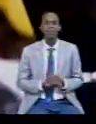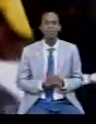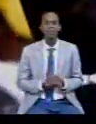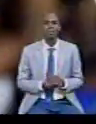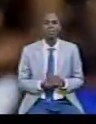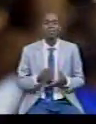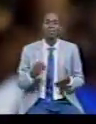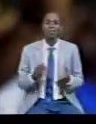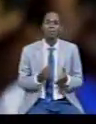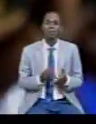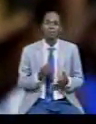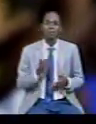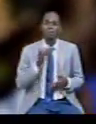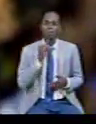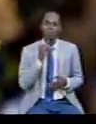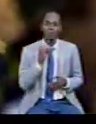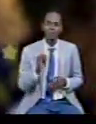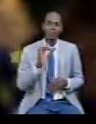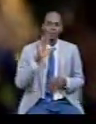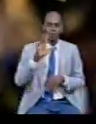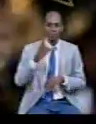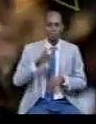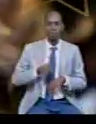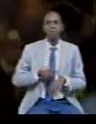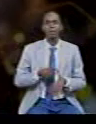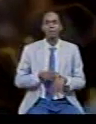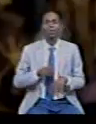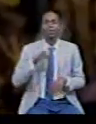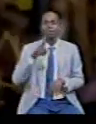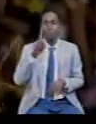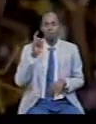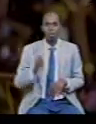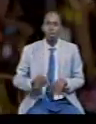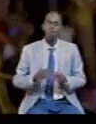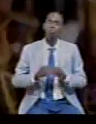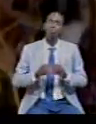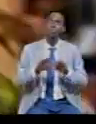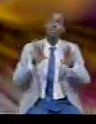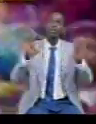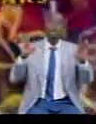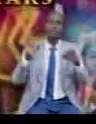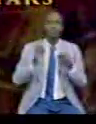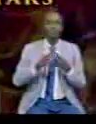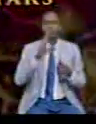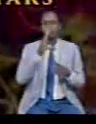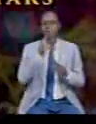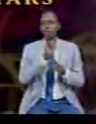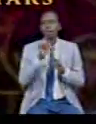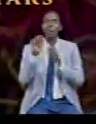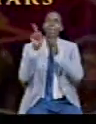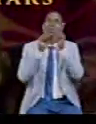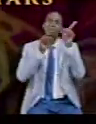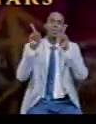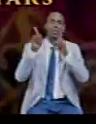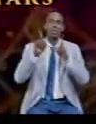It's your moment. It's your time. You must shine to be a star.